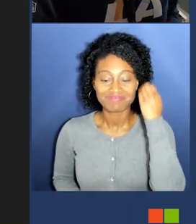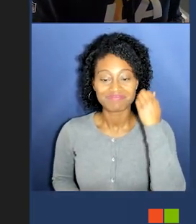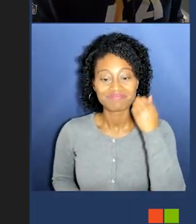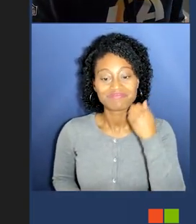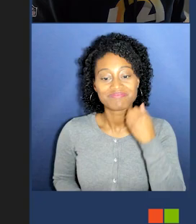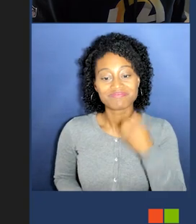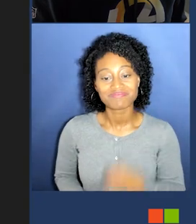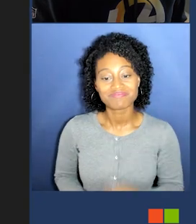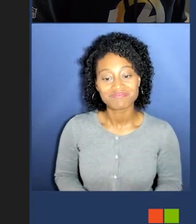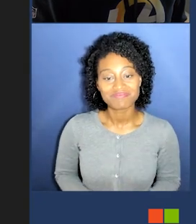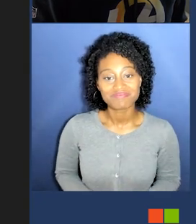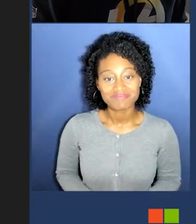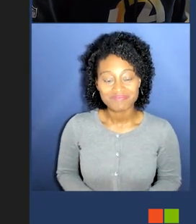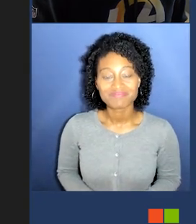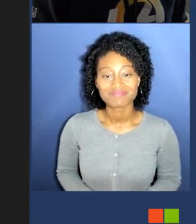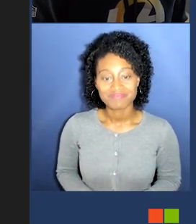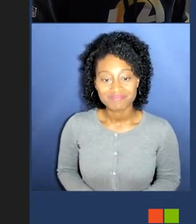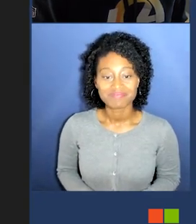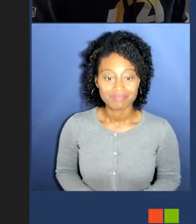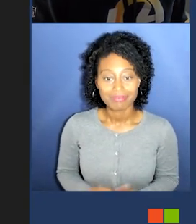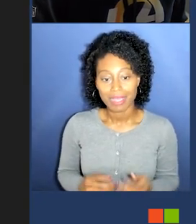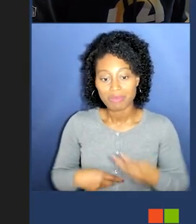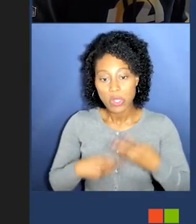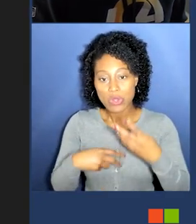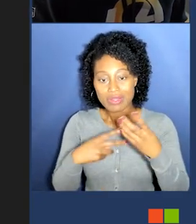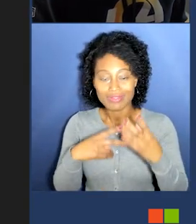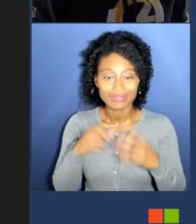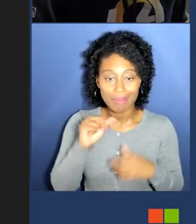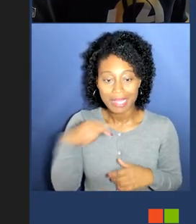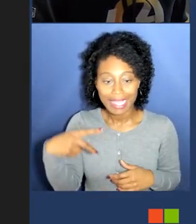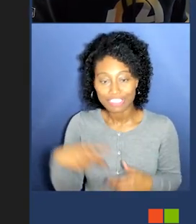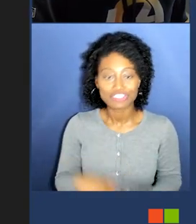we'll start all the applications. First, we'll build it.